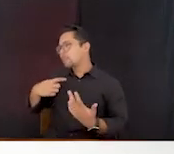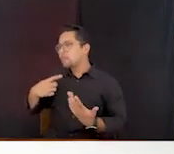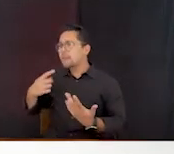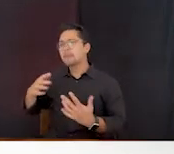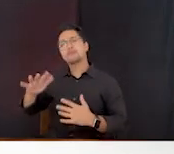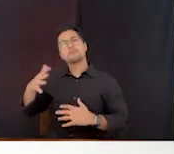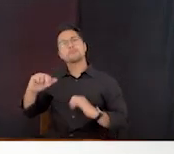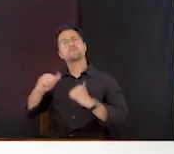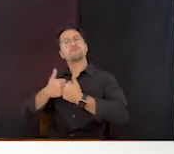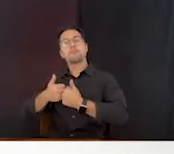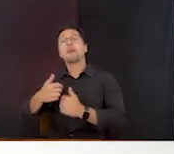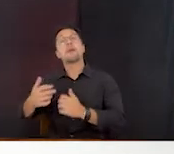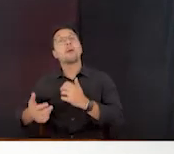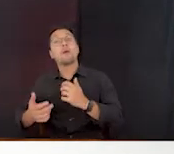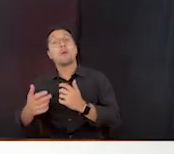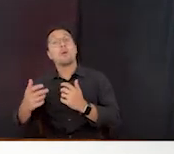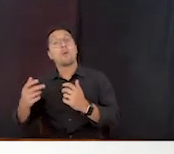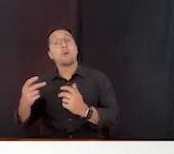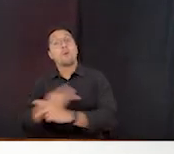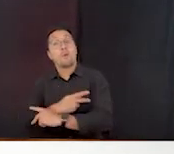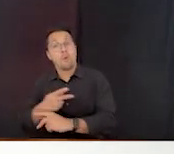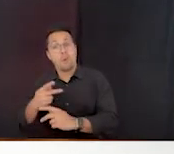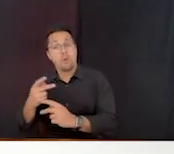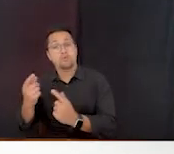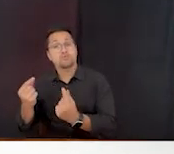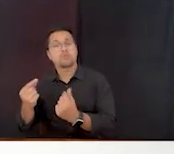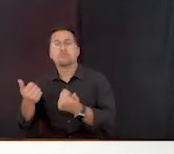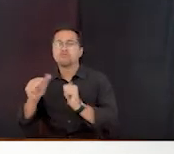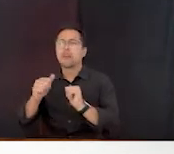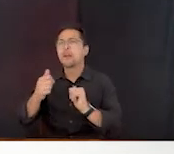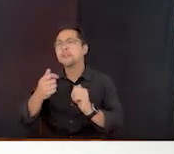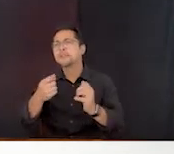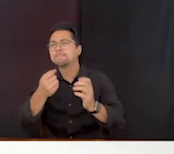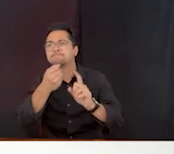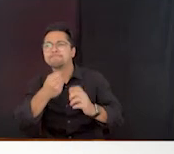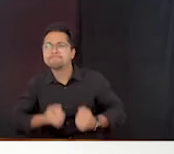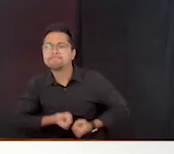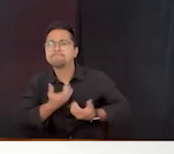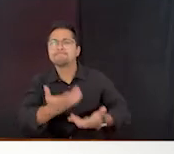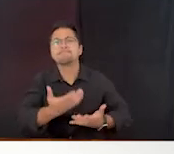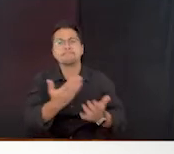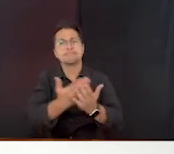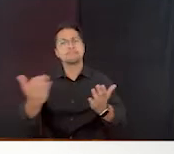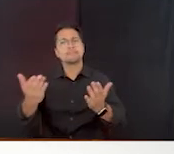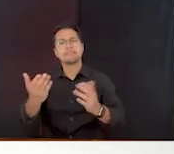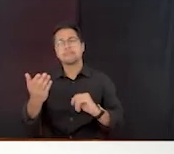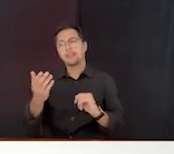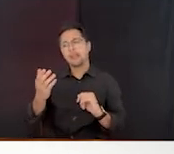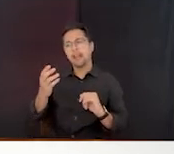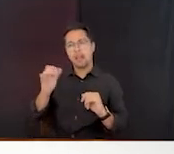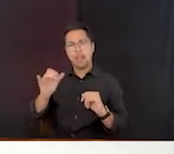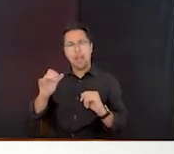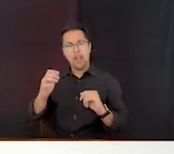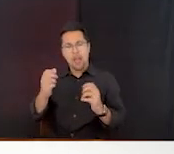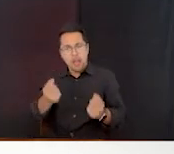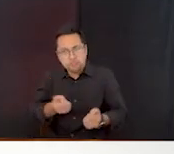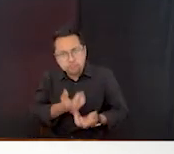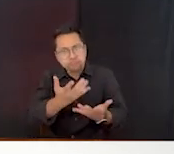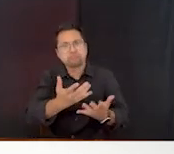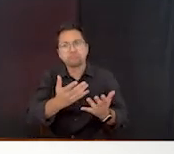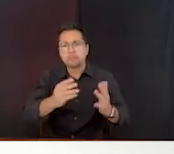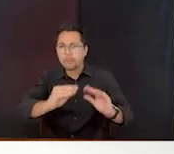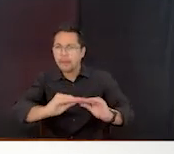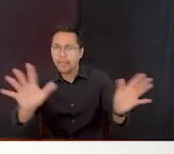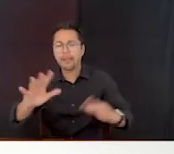just challenging. The most challenging part about it was trying to say things in a way that you're delivering the message you are intending, instead